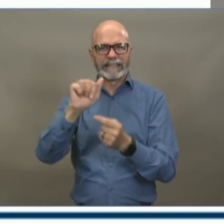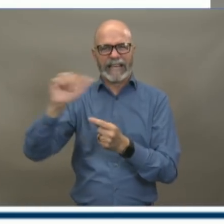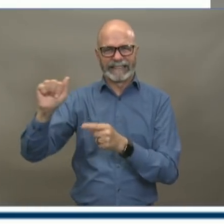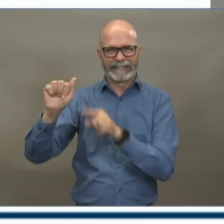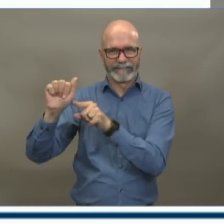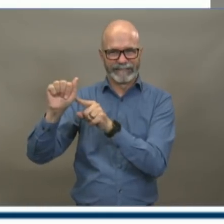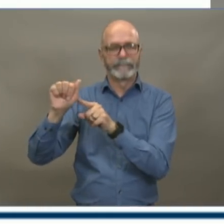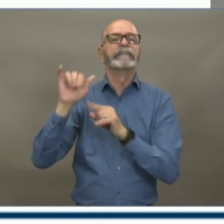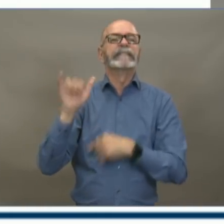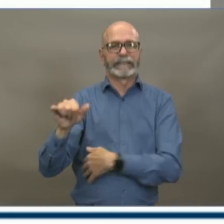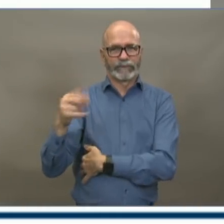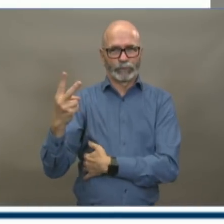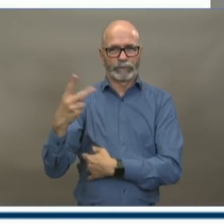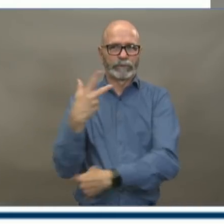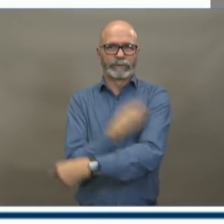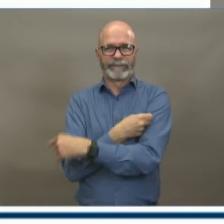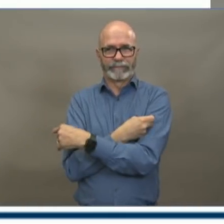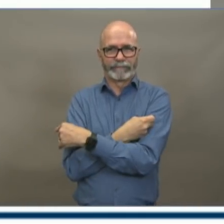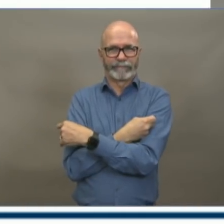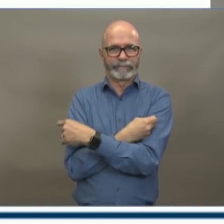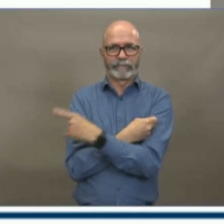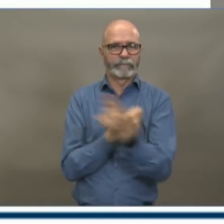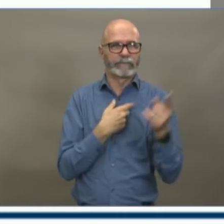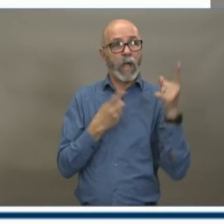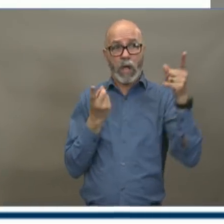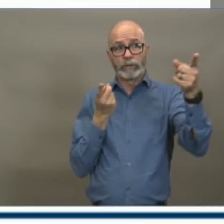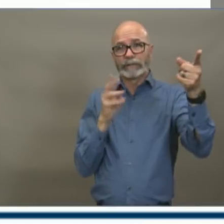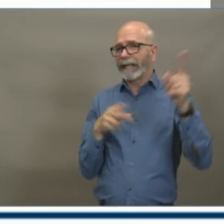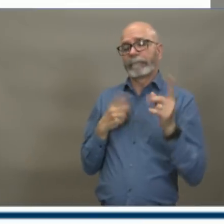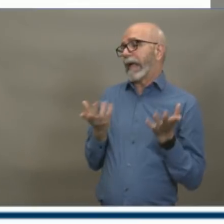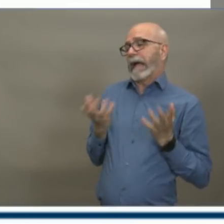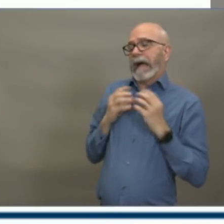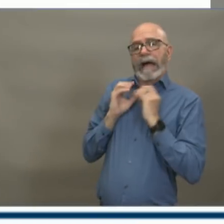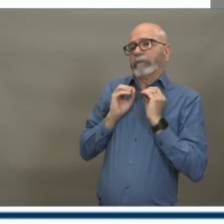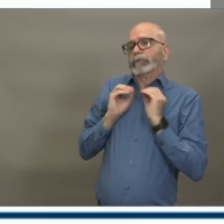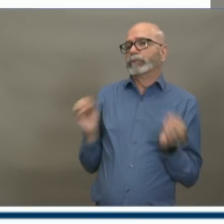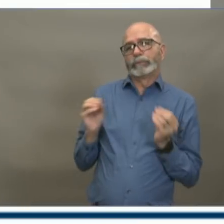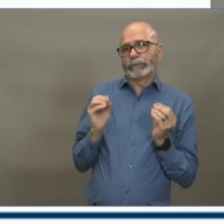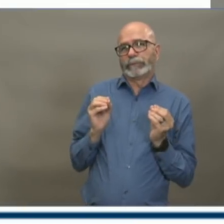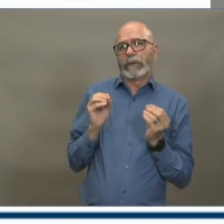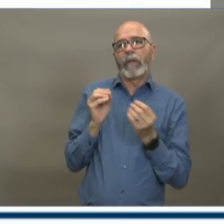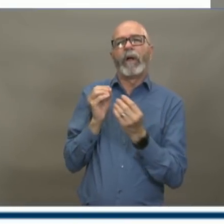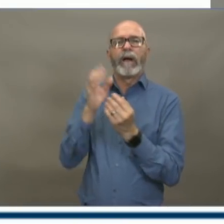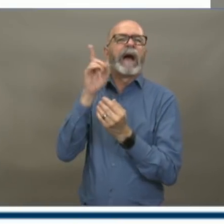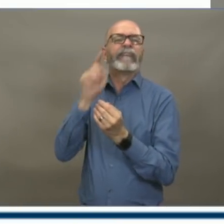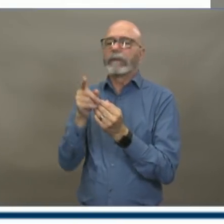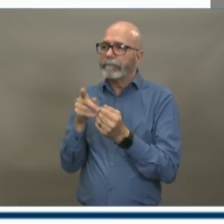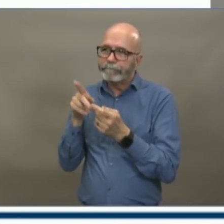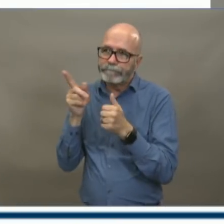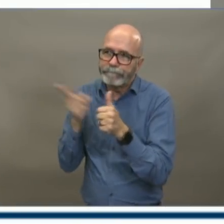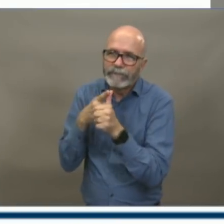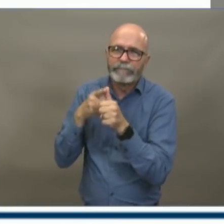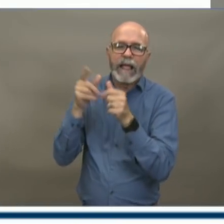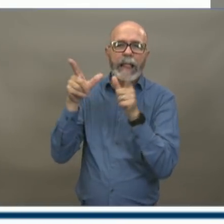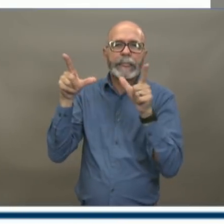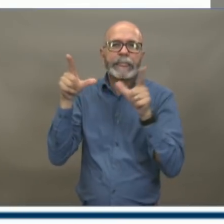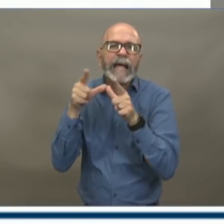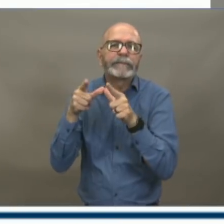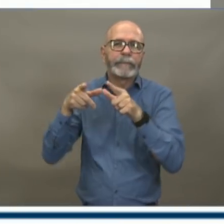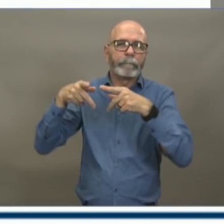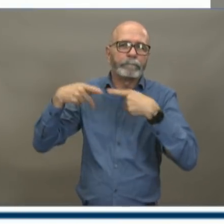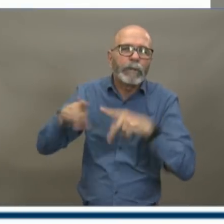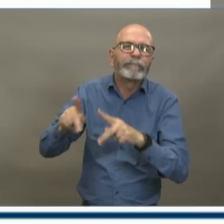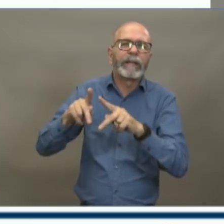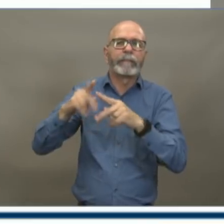actually gone through the regulatory licensing process through Health Canada. Until that time, it is kept